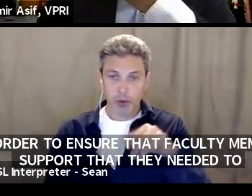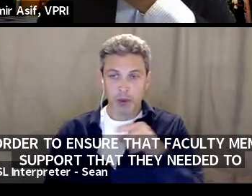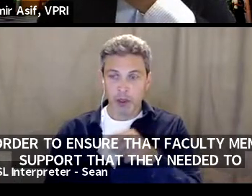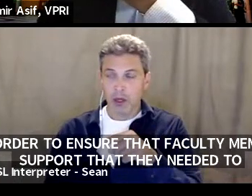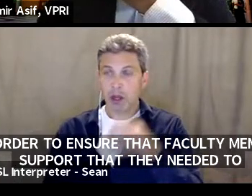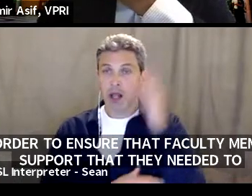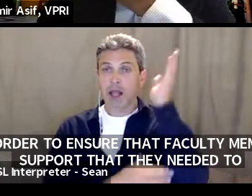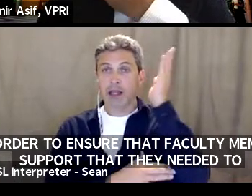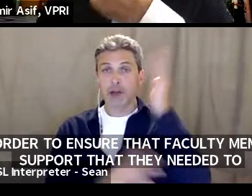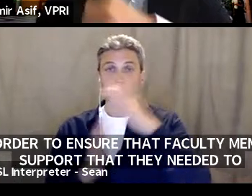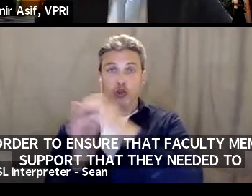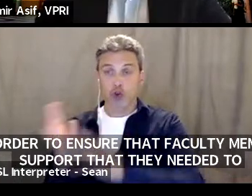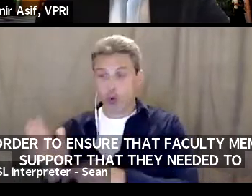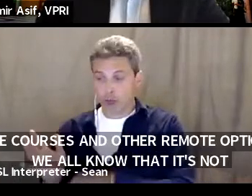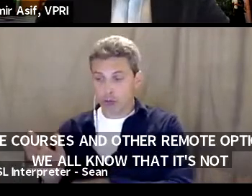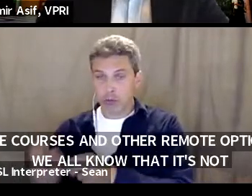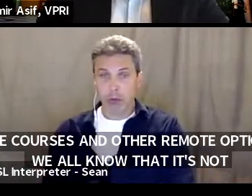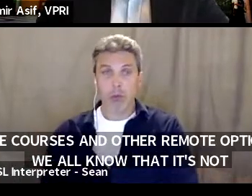lecture notes